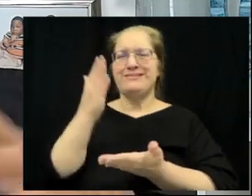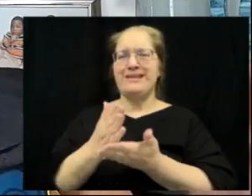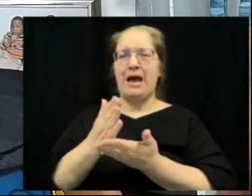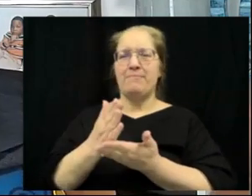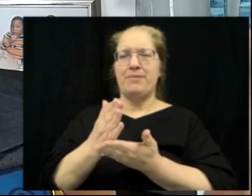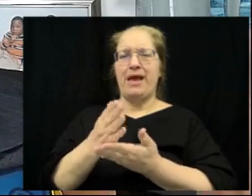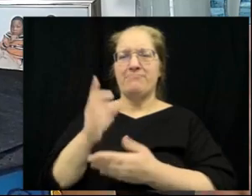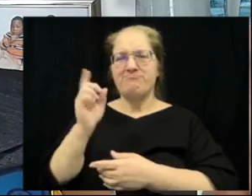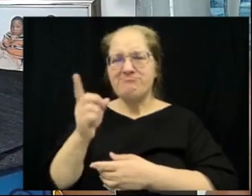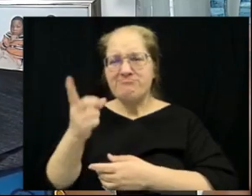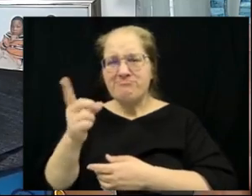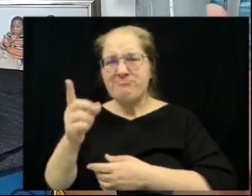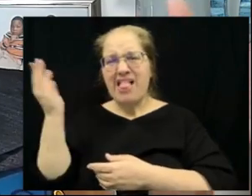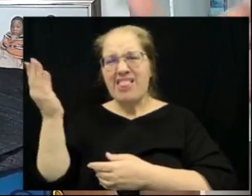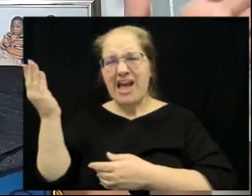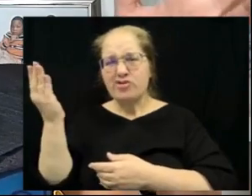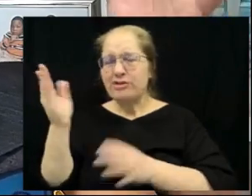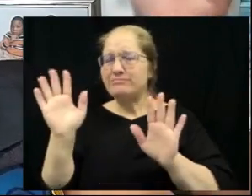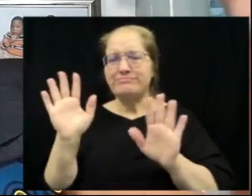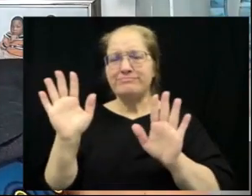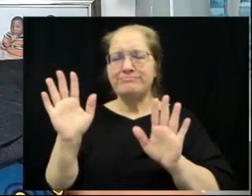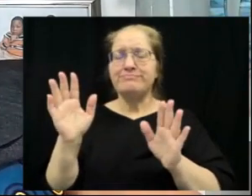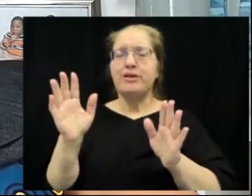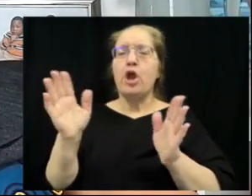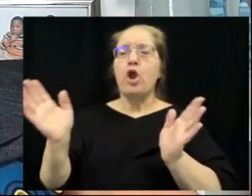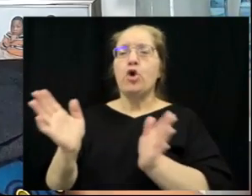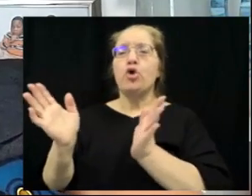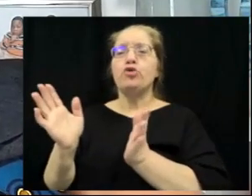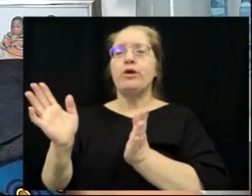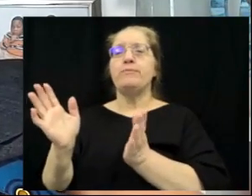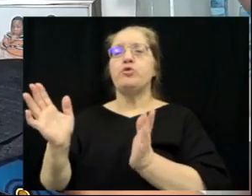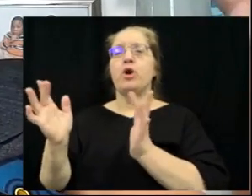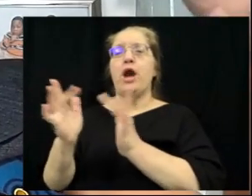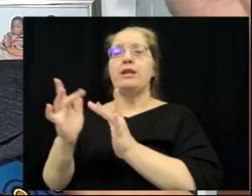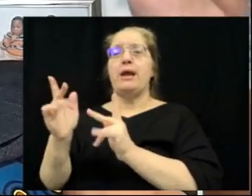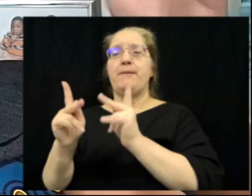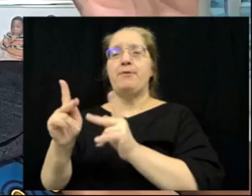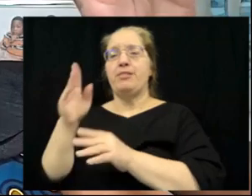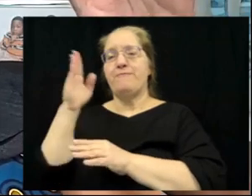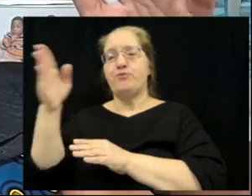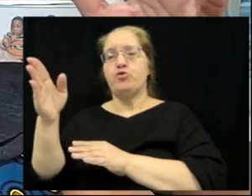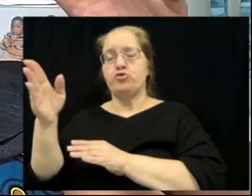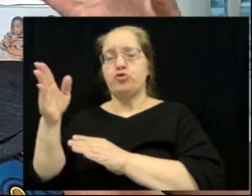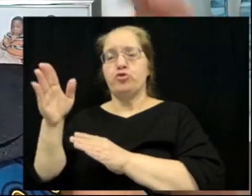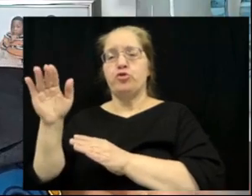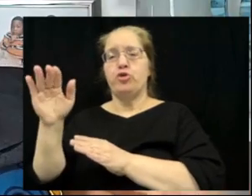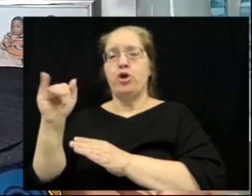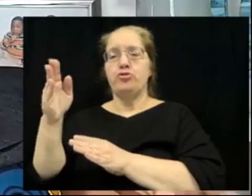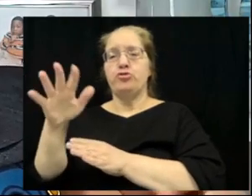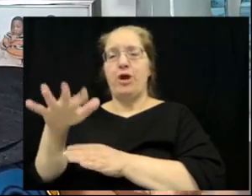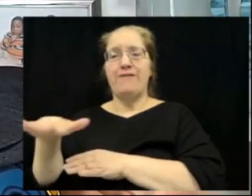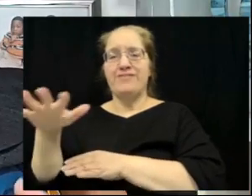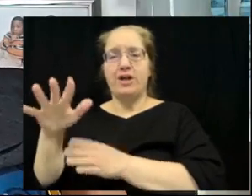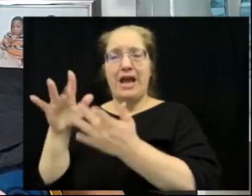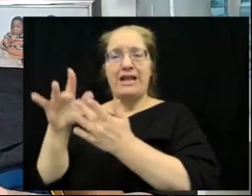to immerse them in the world that they're trying to go to. So helping them connect the dots, how this